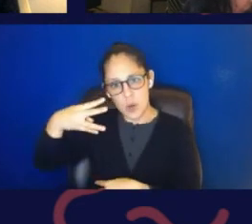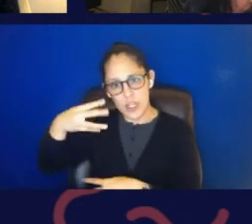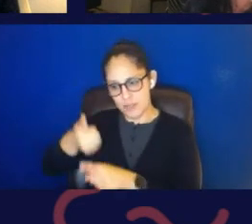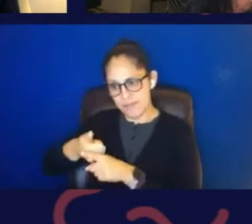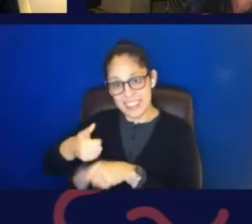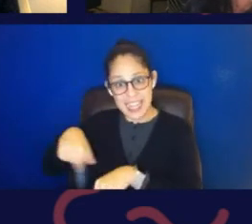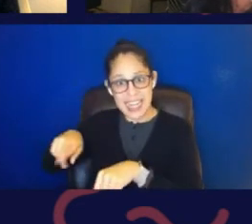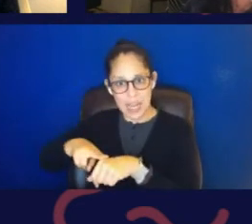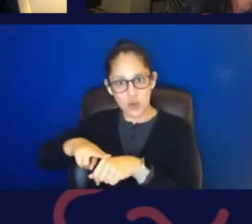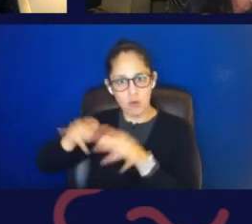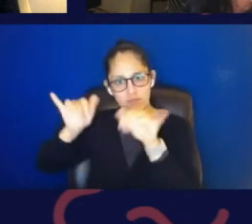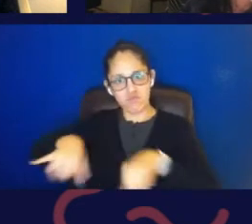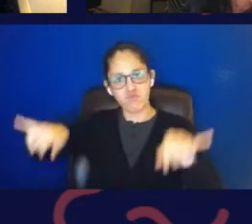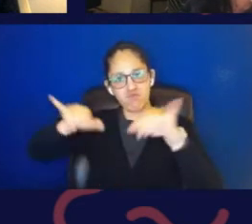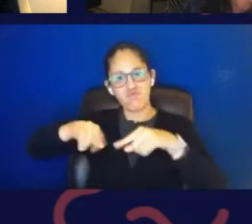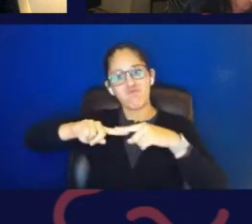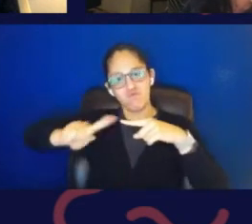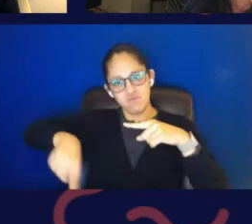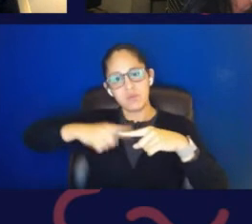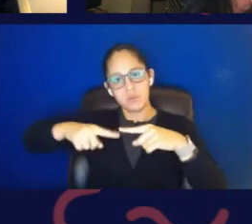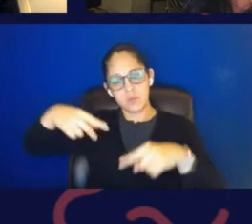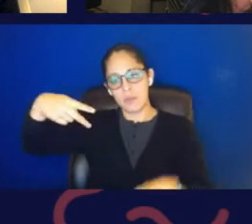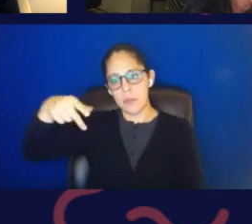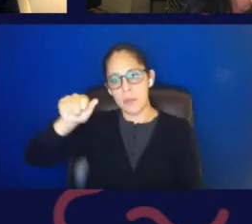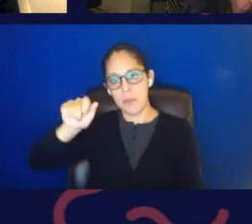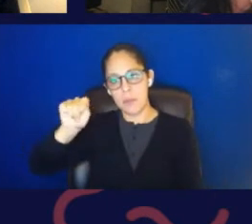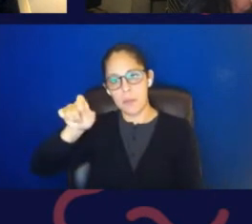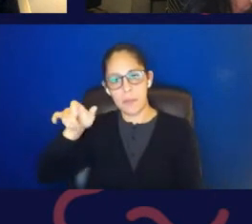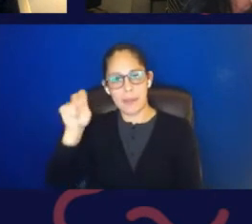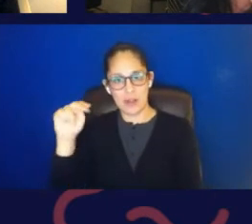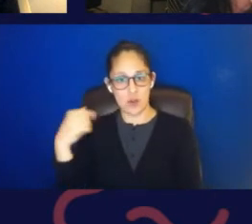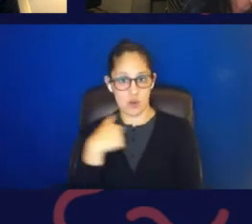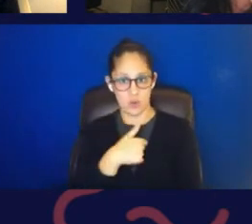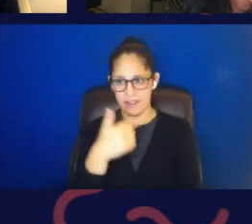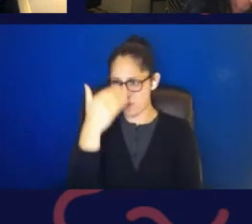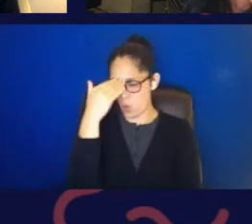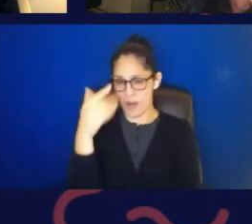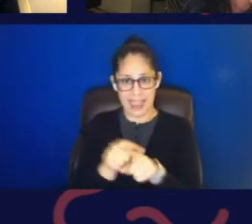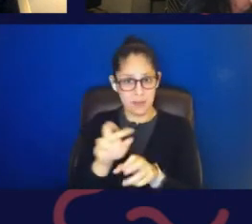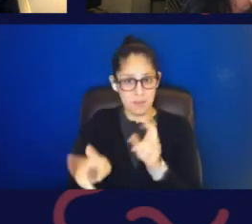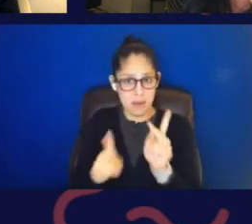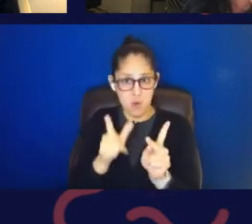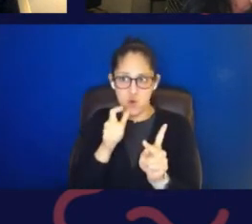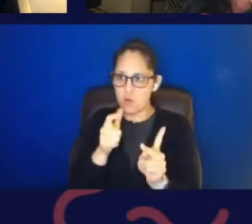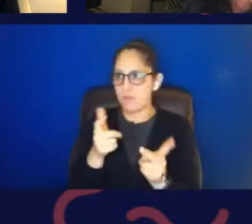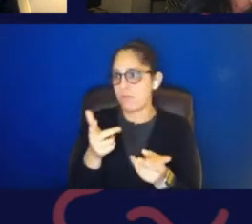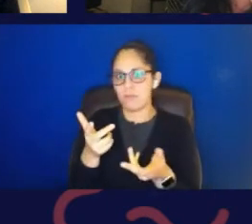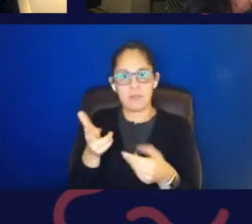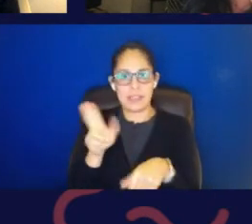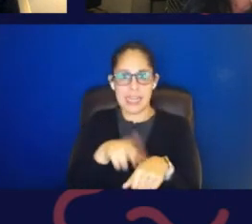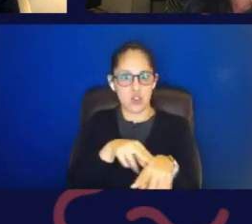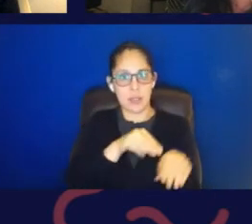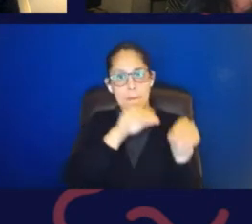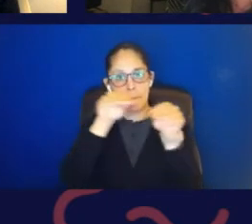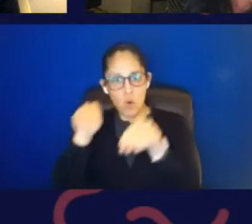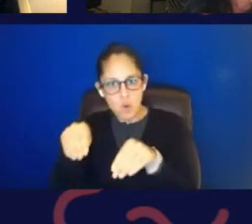have always known as creatures of mobility, right? As creatures who sort of like